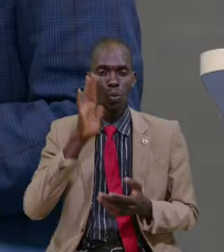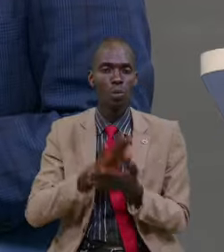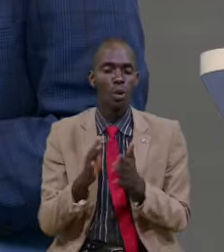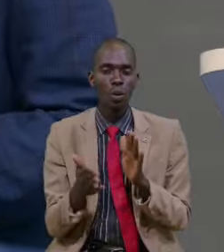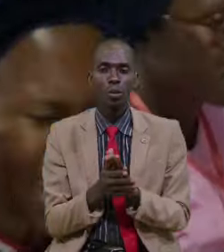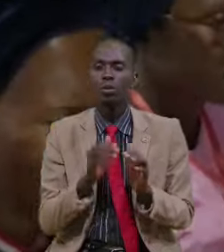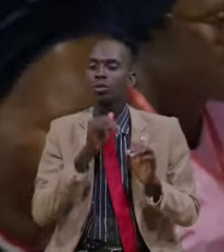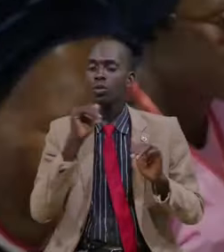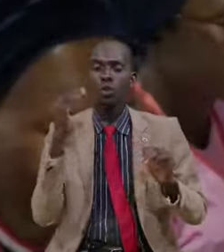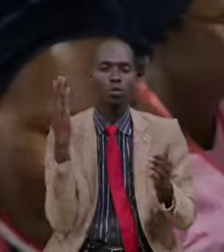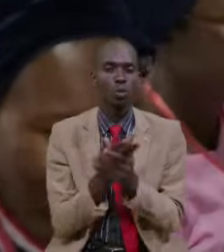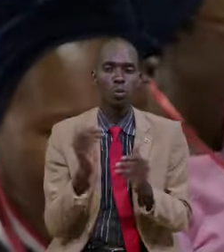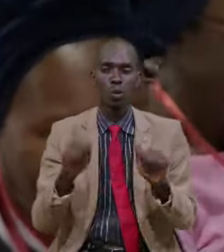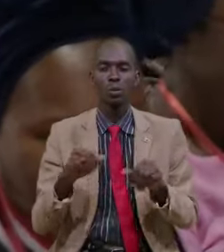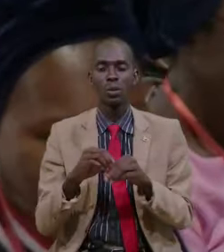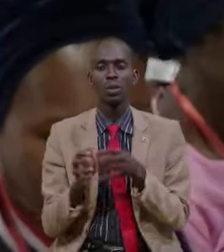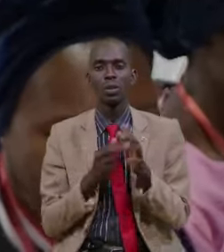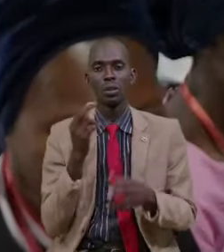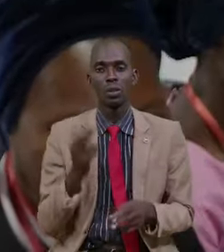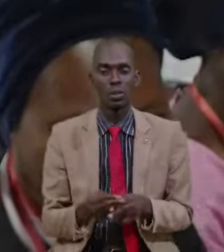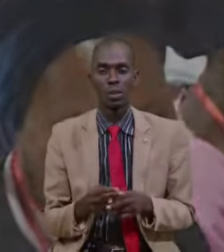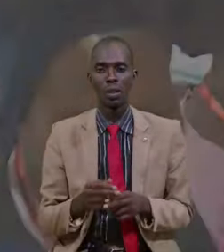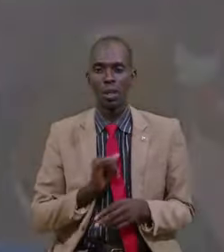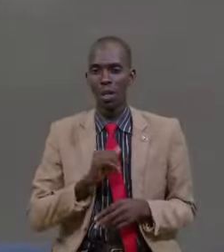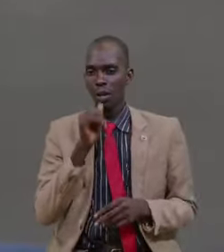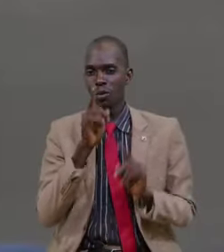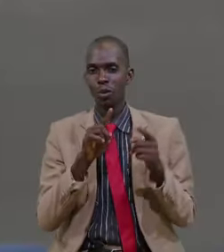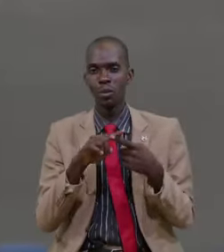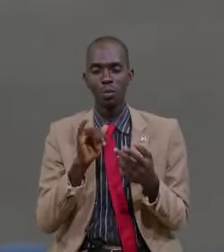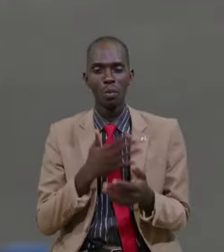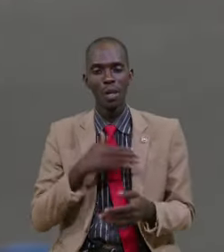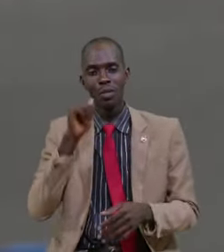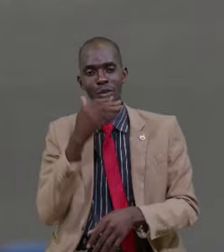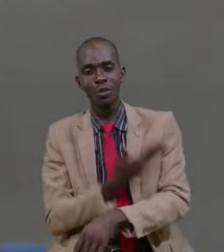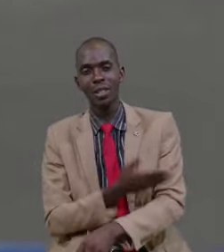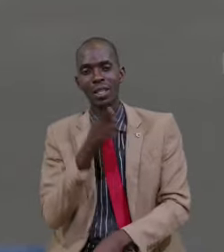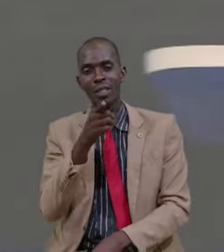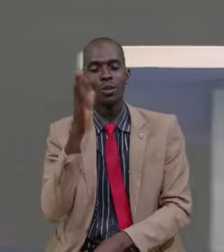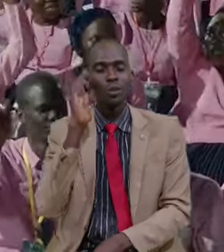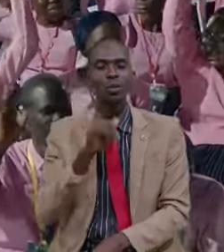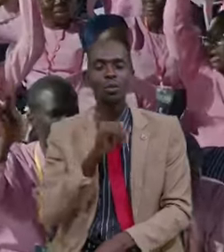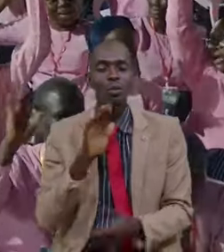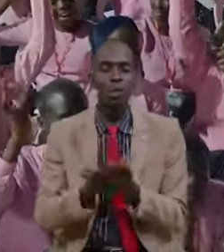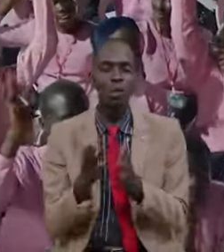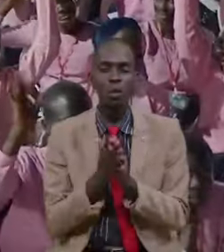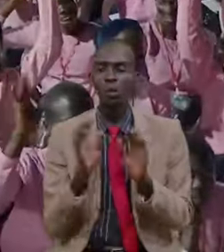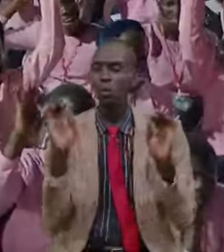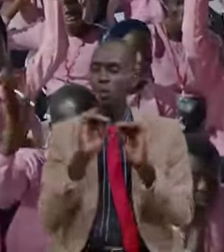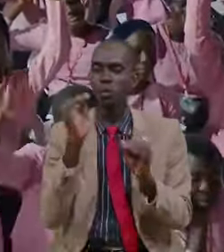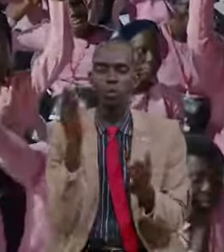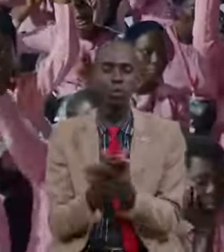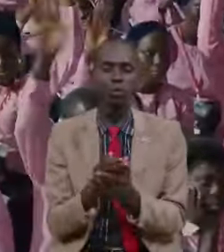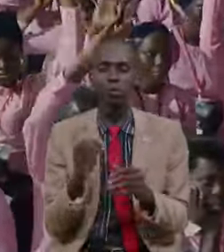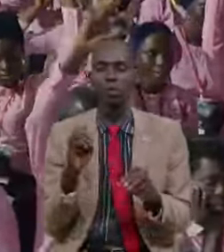unstoppable. I'm talking to my daughter there. I said you'll become unstoppable. I'm talking to my